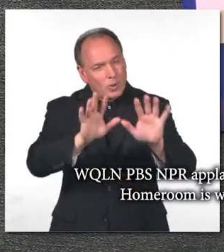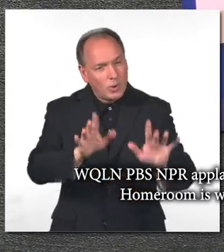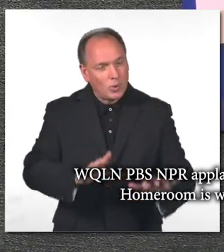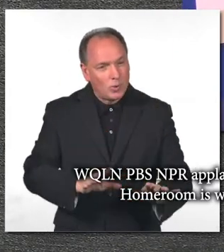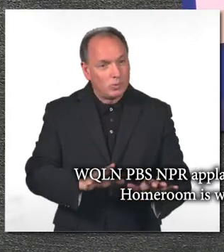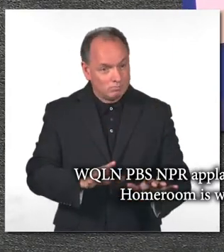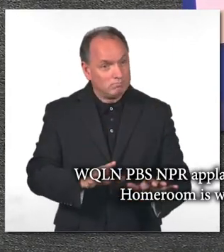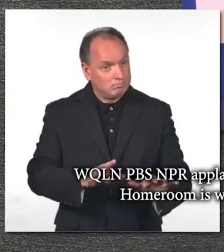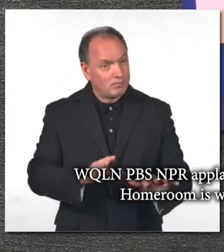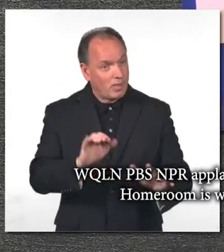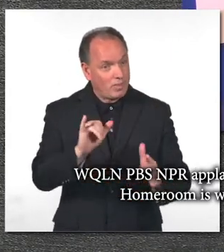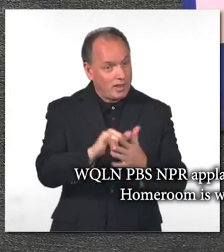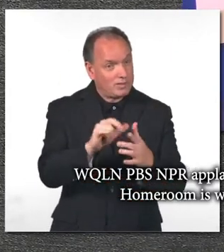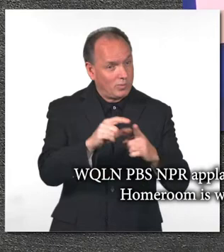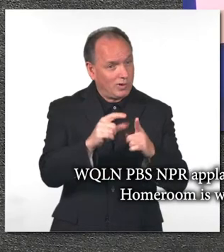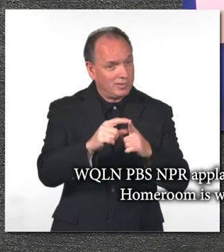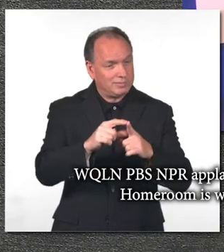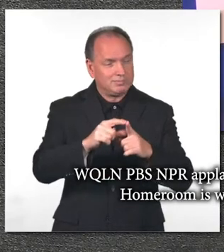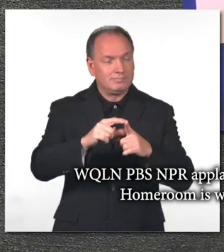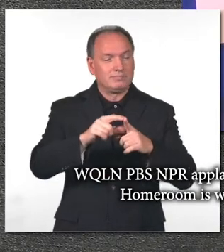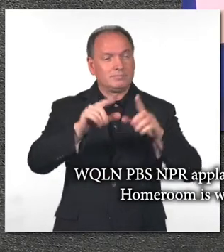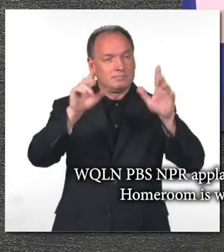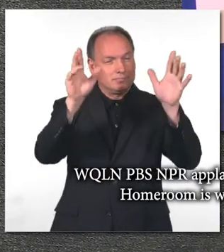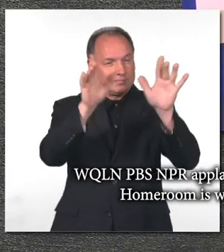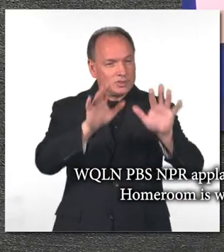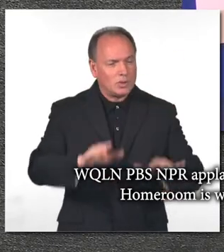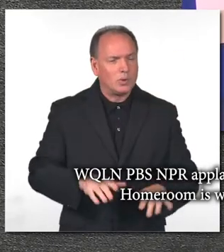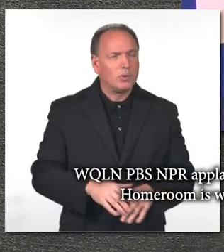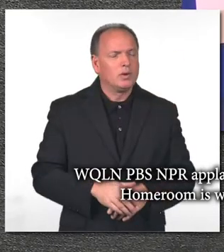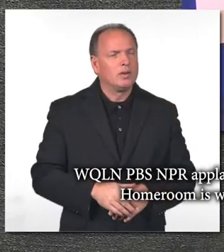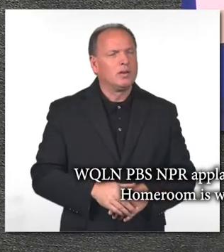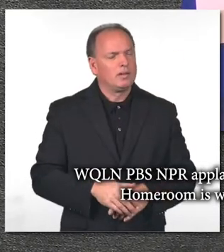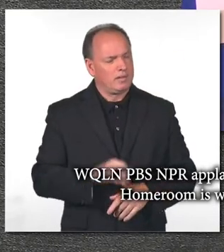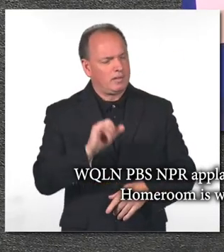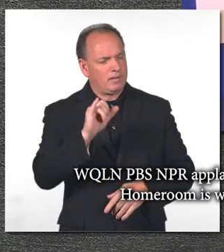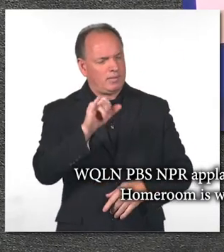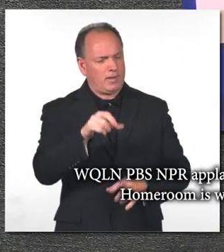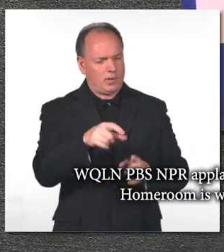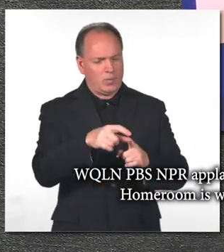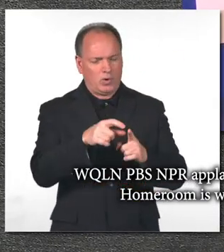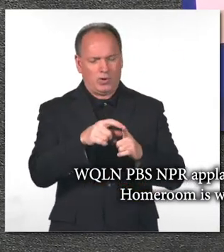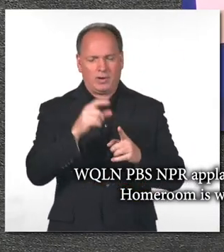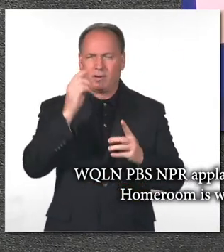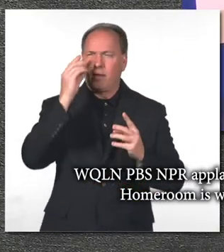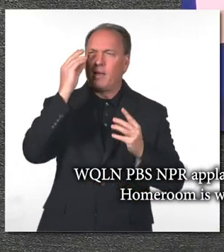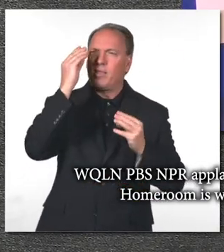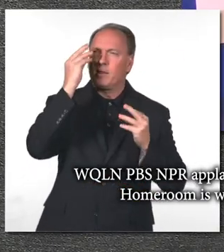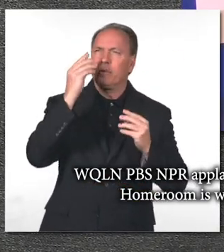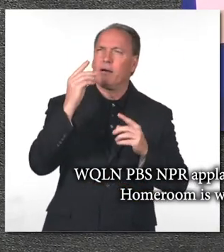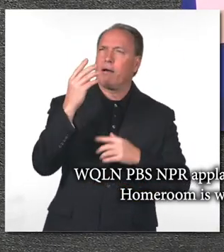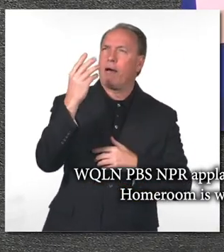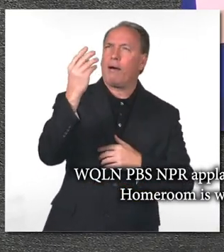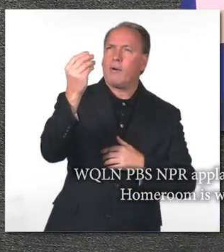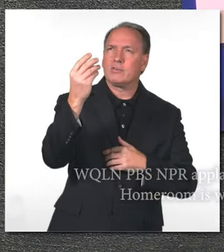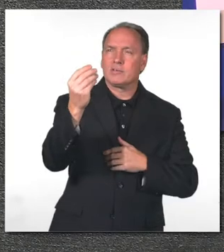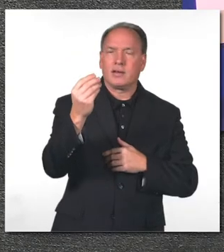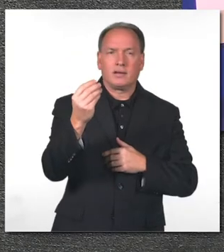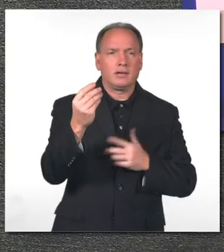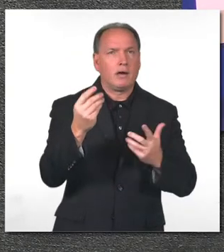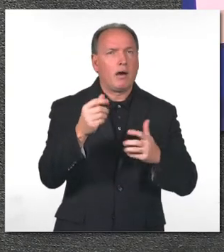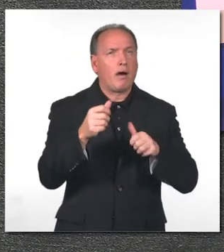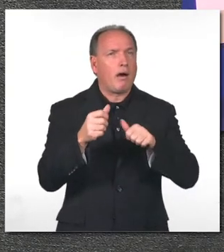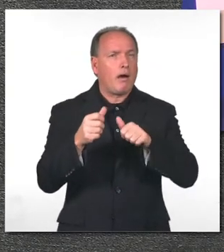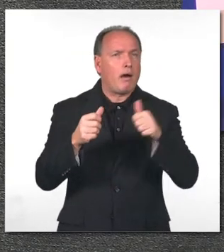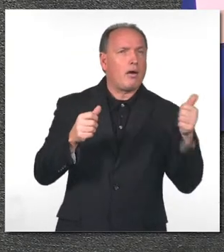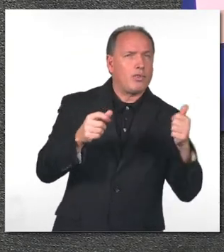That spells the word snow. When I say the word snow and I think about going outside I think of some words that